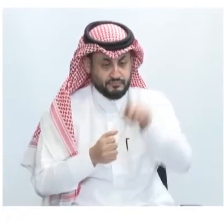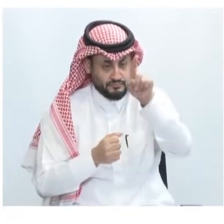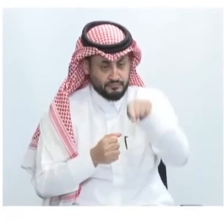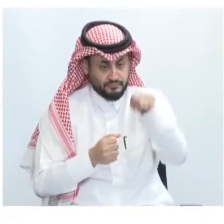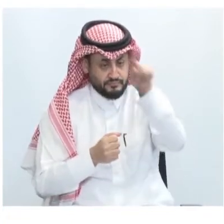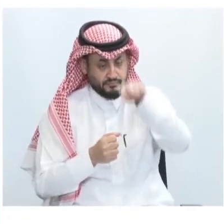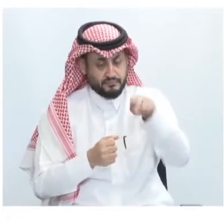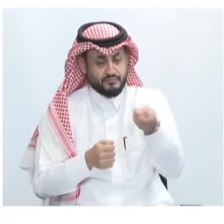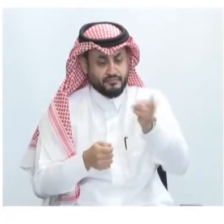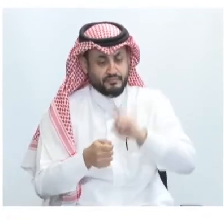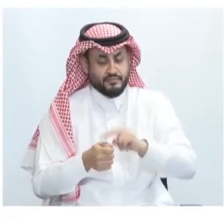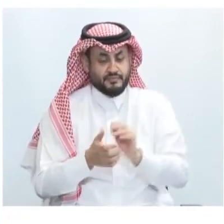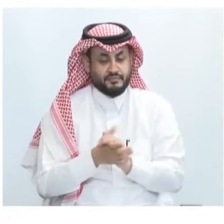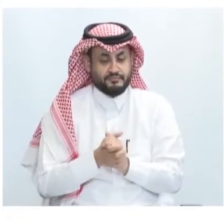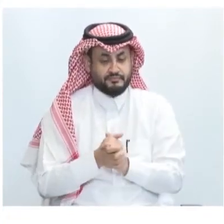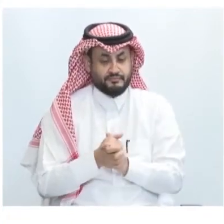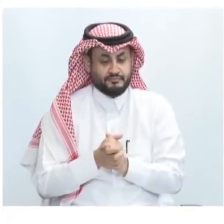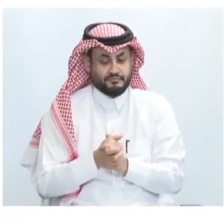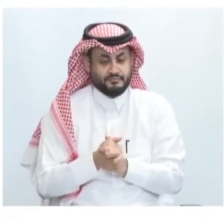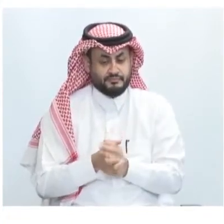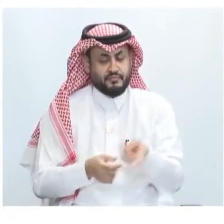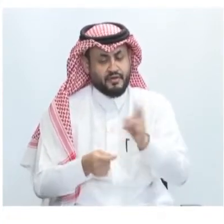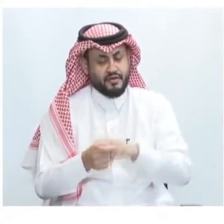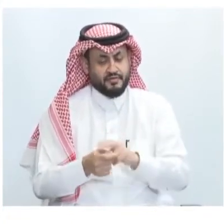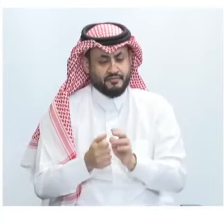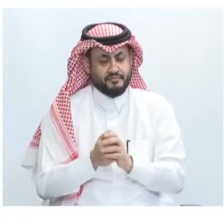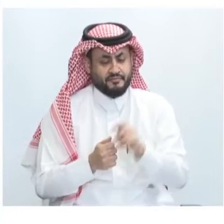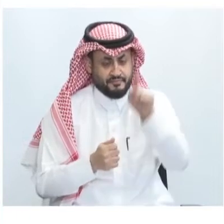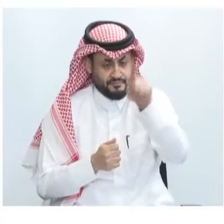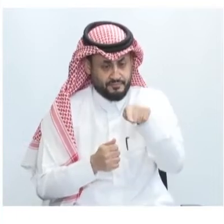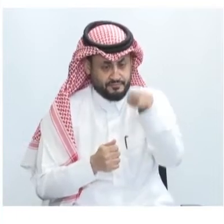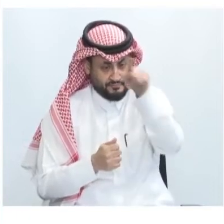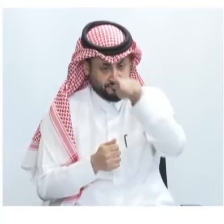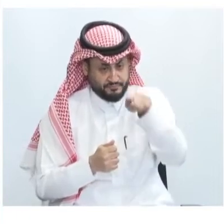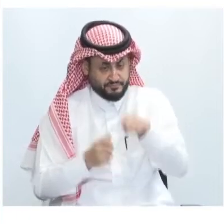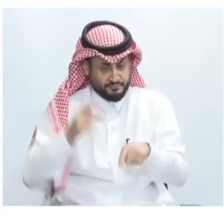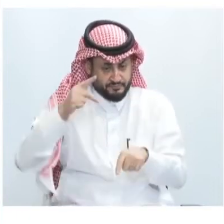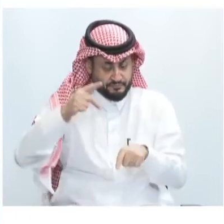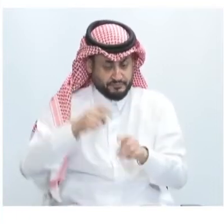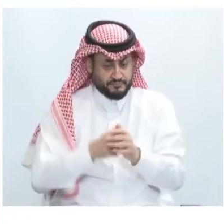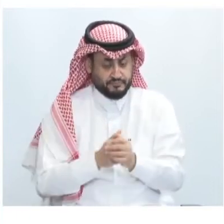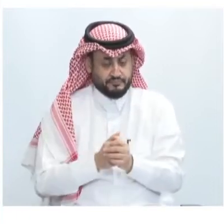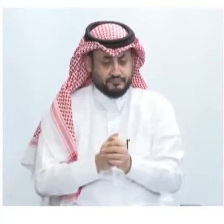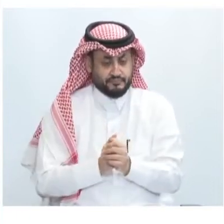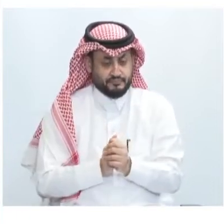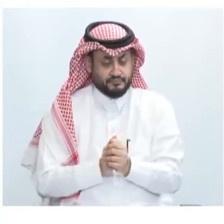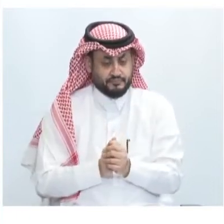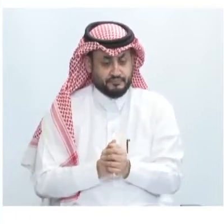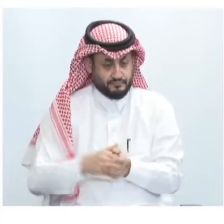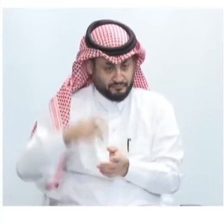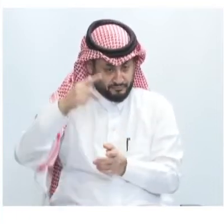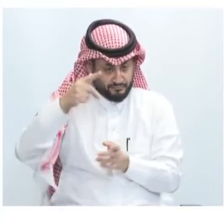circle. Let's do it two more times. Excellent. Last time,